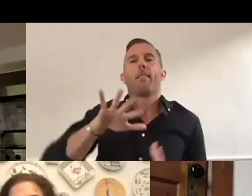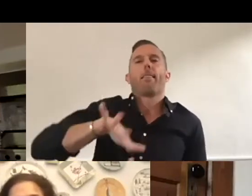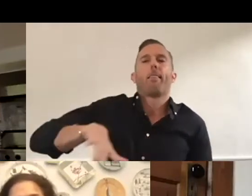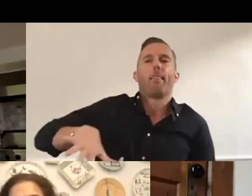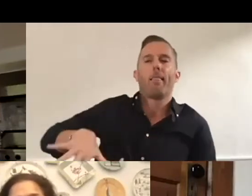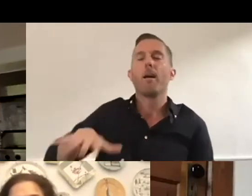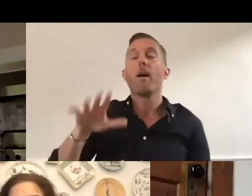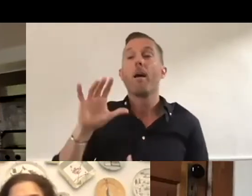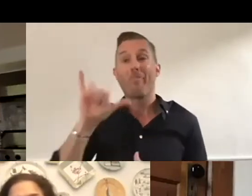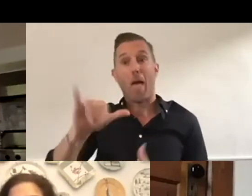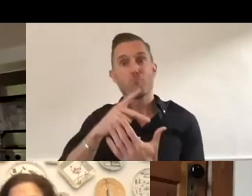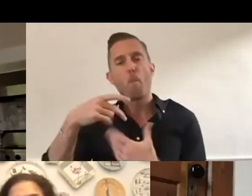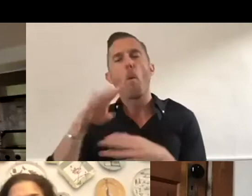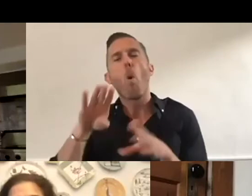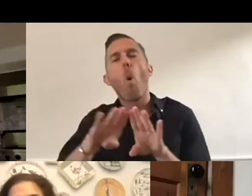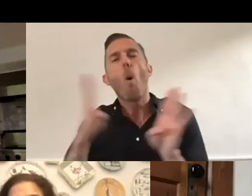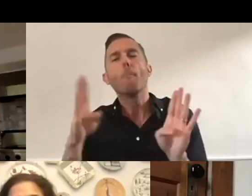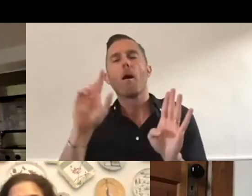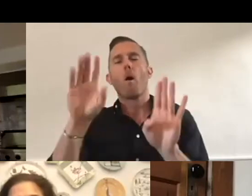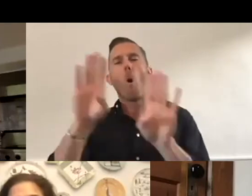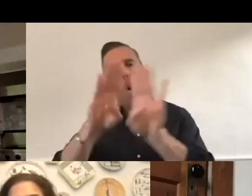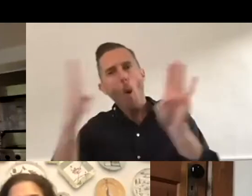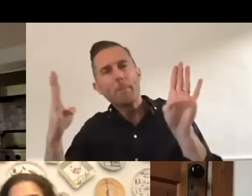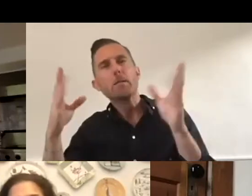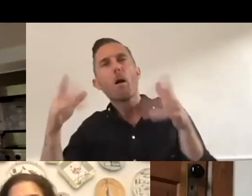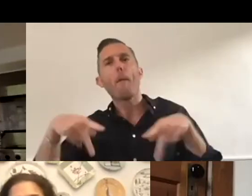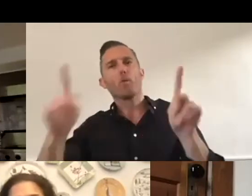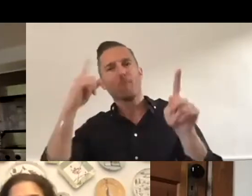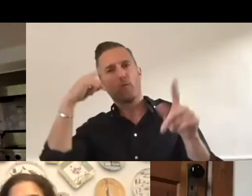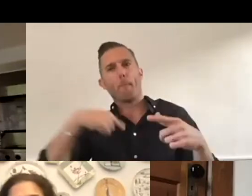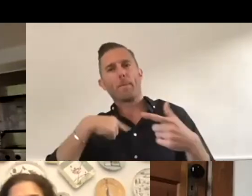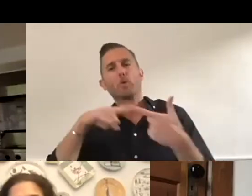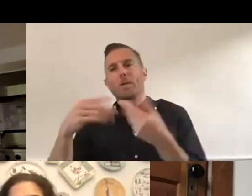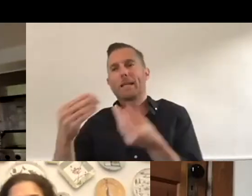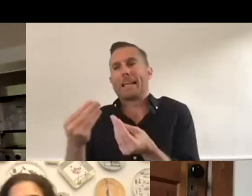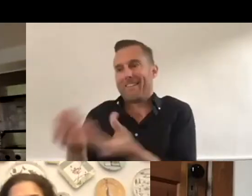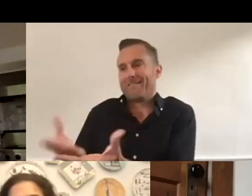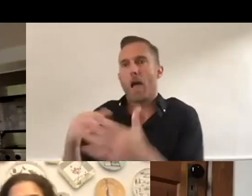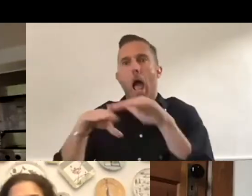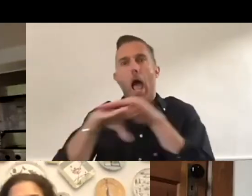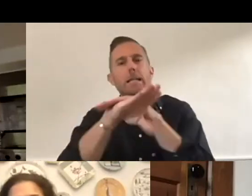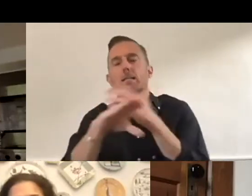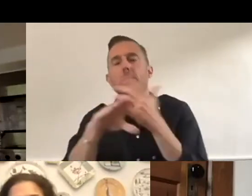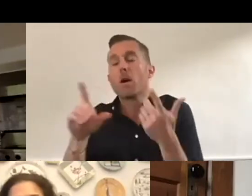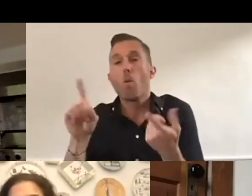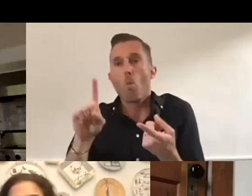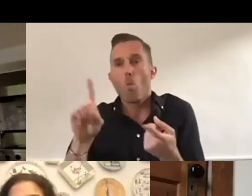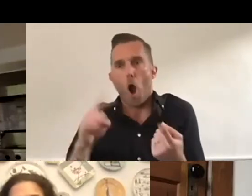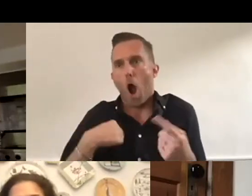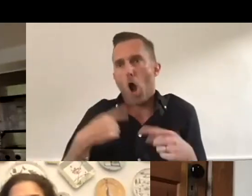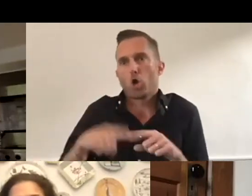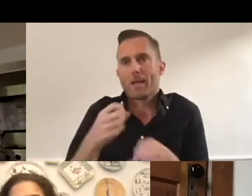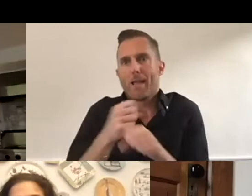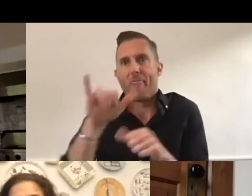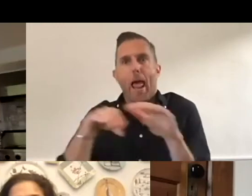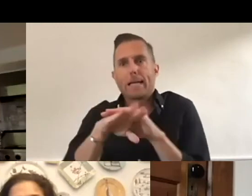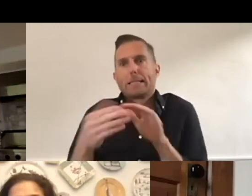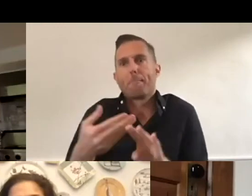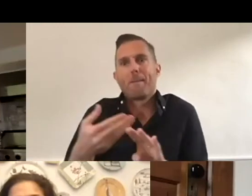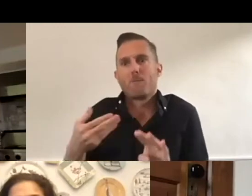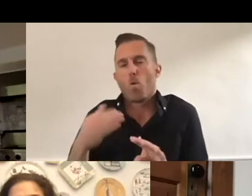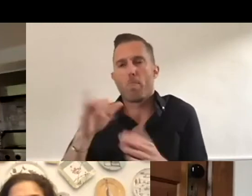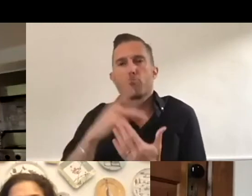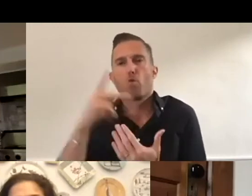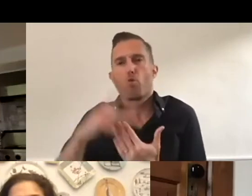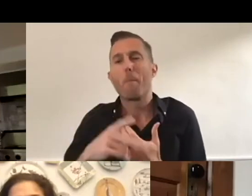up doors by giving you access in a way that you wouldn't be able to get without the program. And they're also very